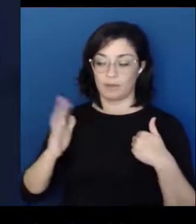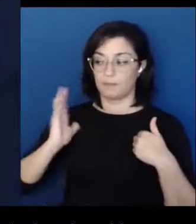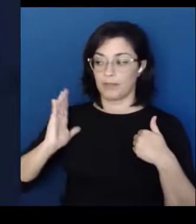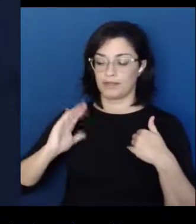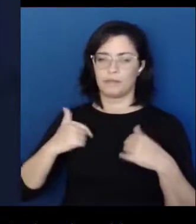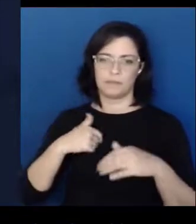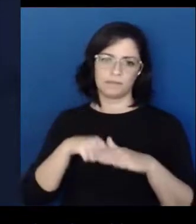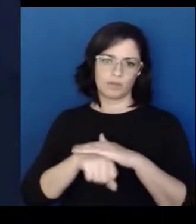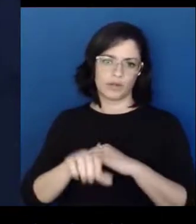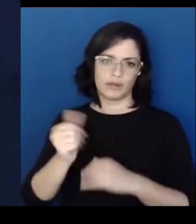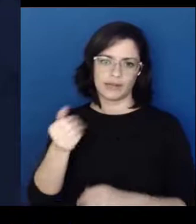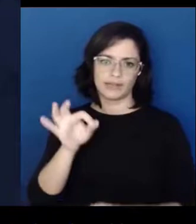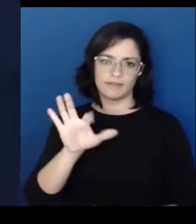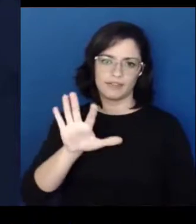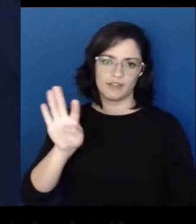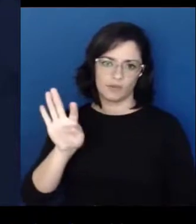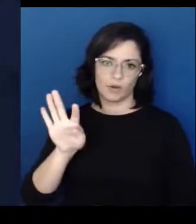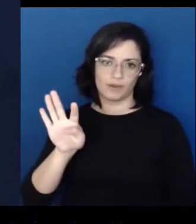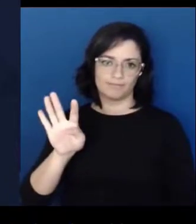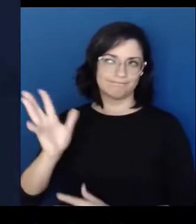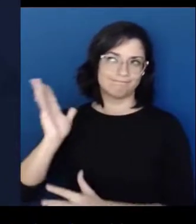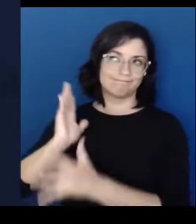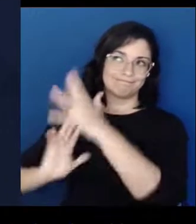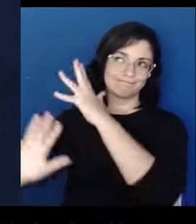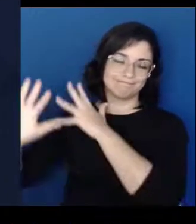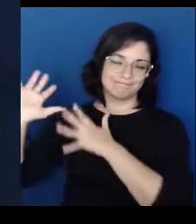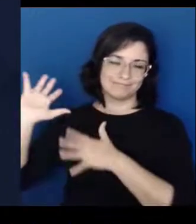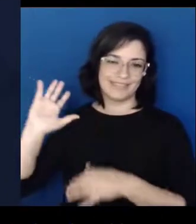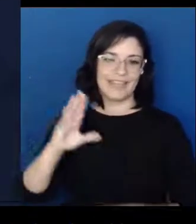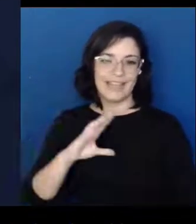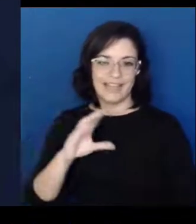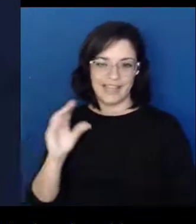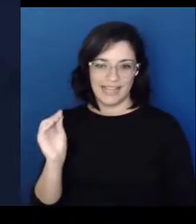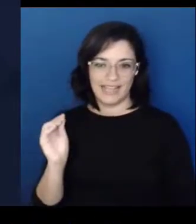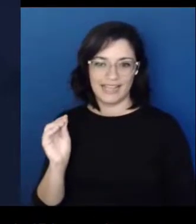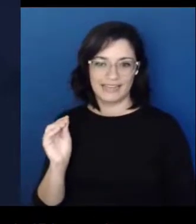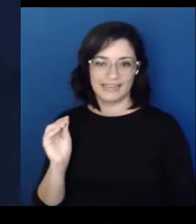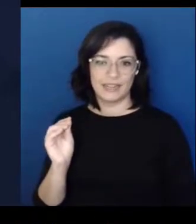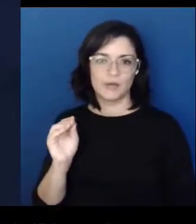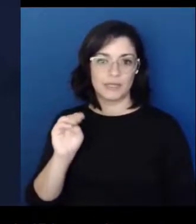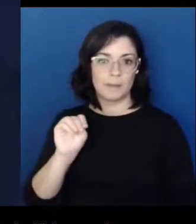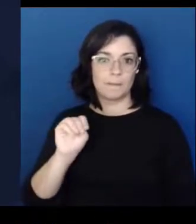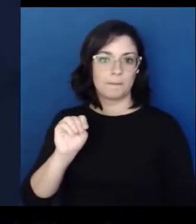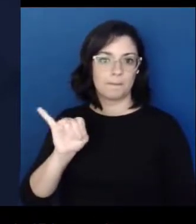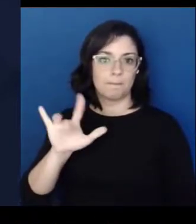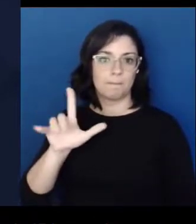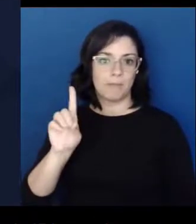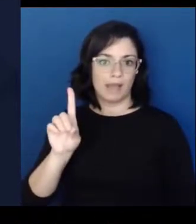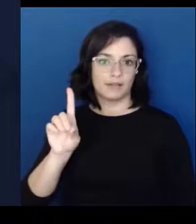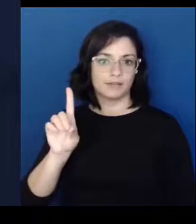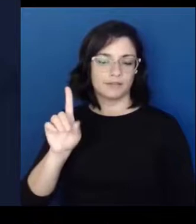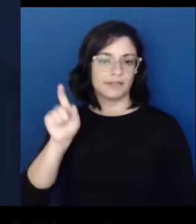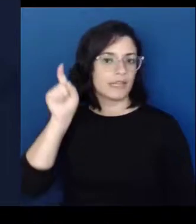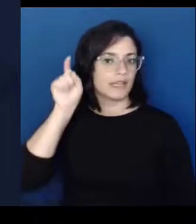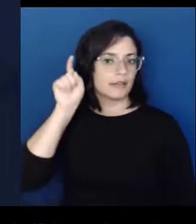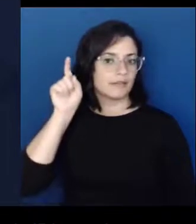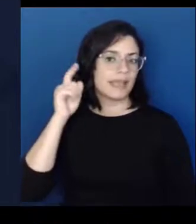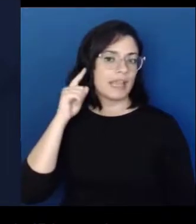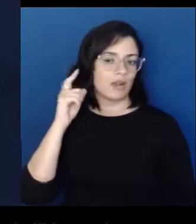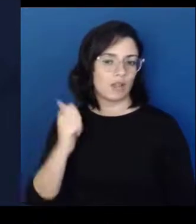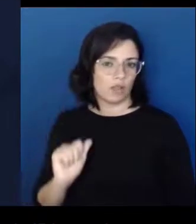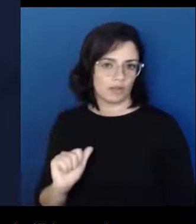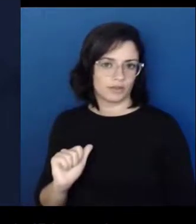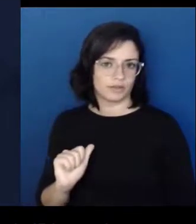long ago, and it was mild, my hearing loss at first. And the doctors felt that the big body aids